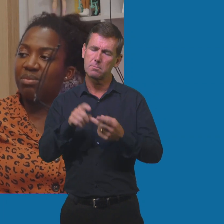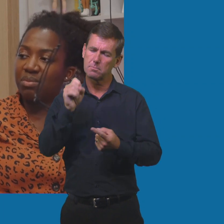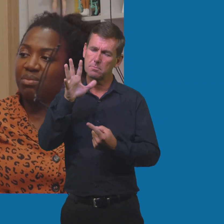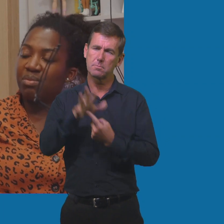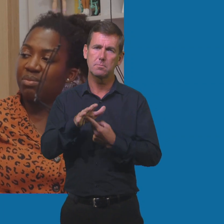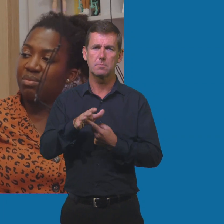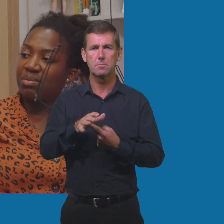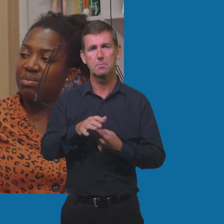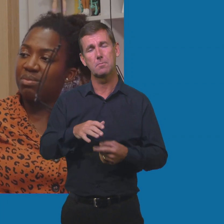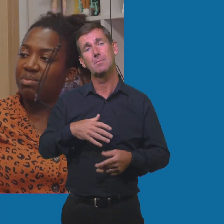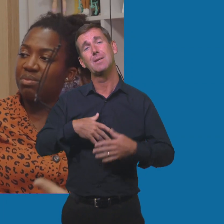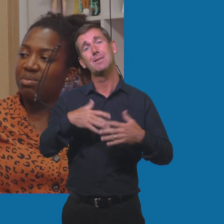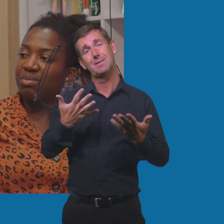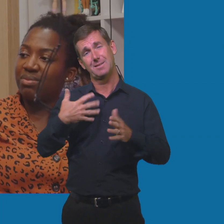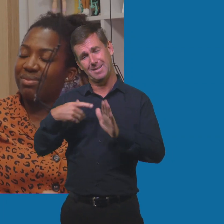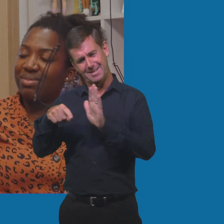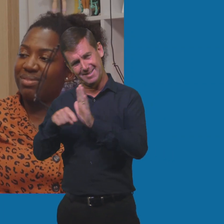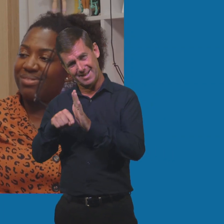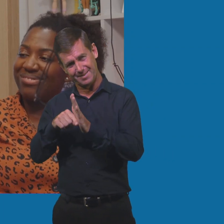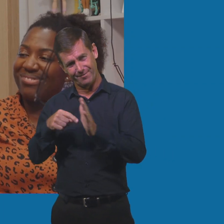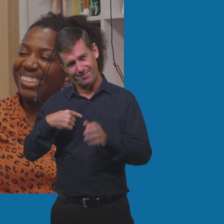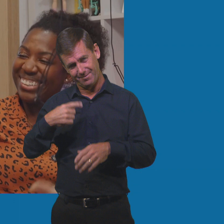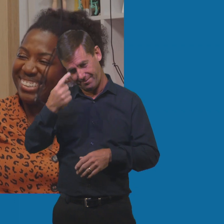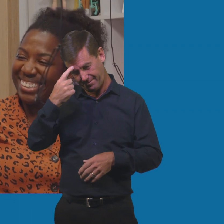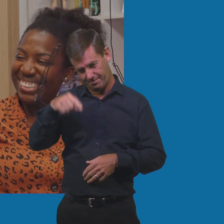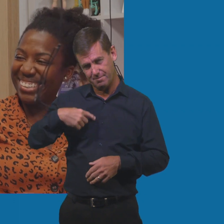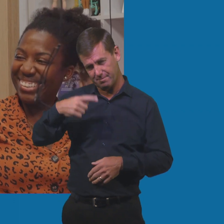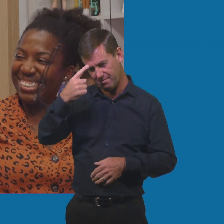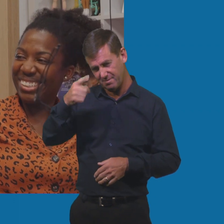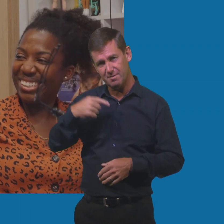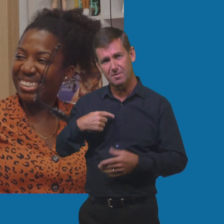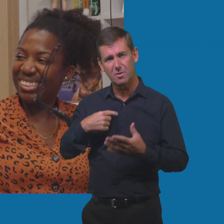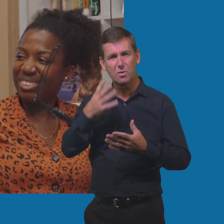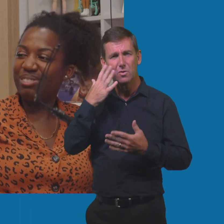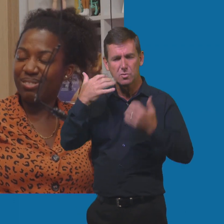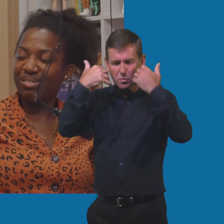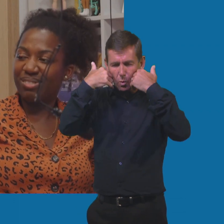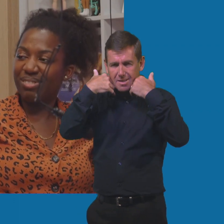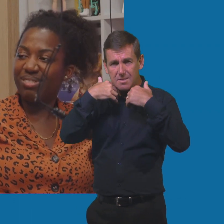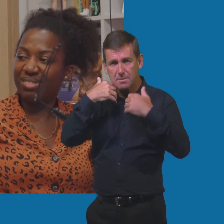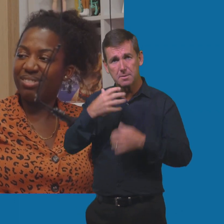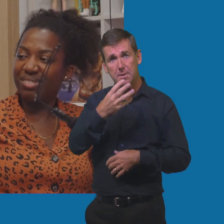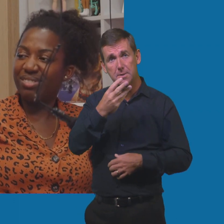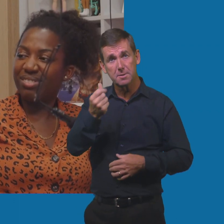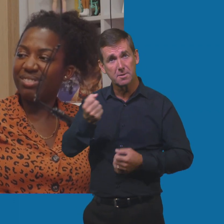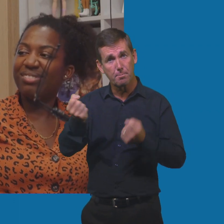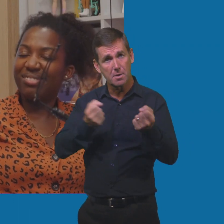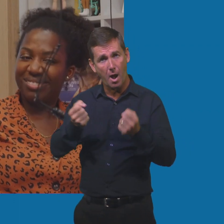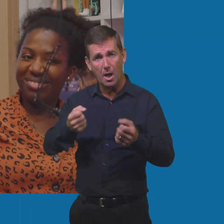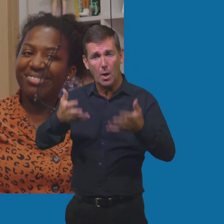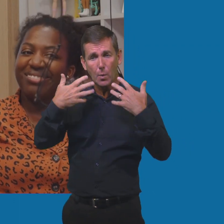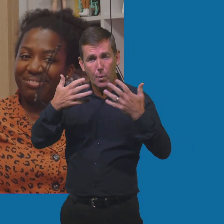bonus. The flip side of that, the remedy to the sweaty bum, as you mentioned, is some cars also now have ventilated seats as